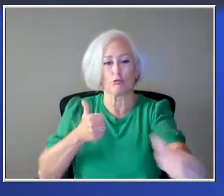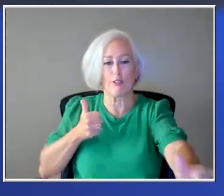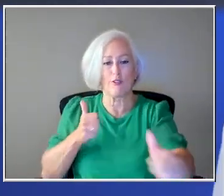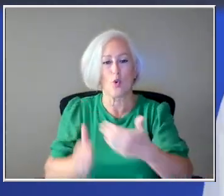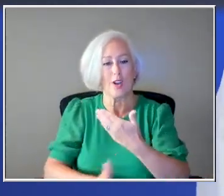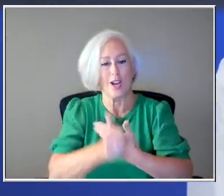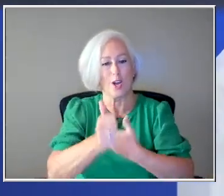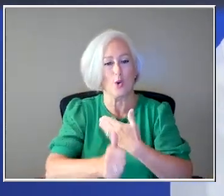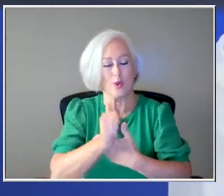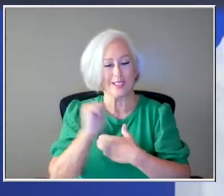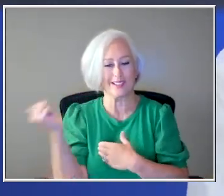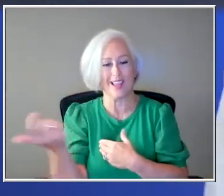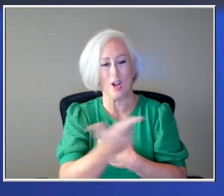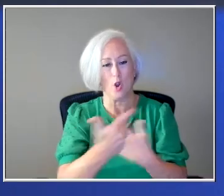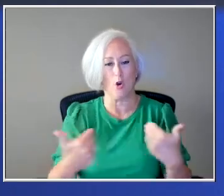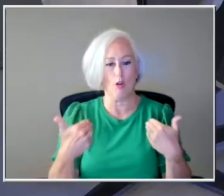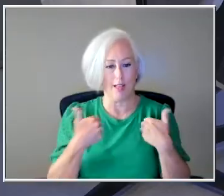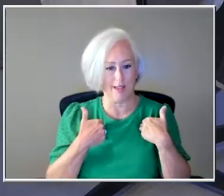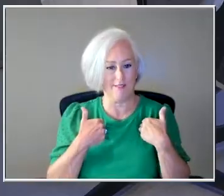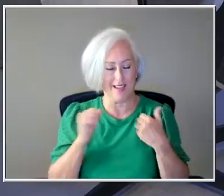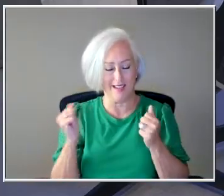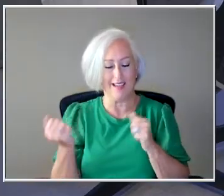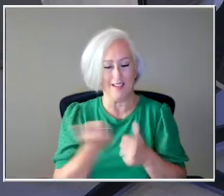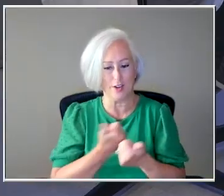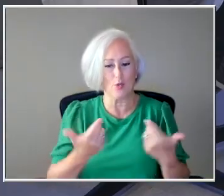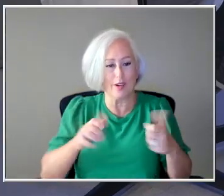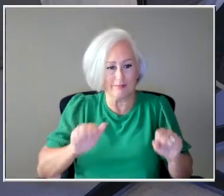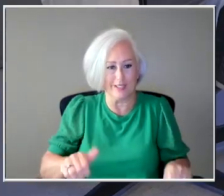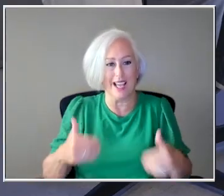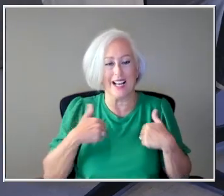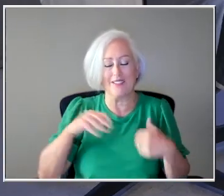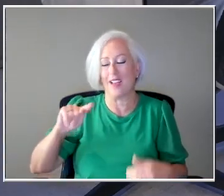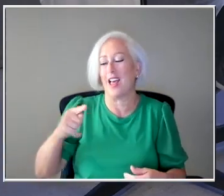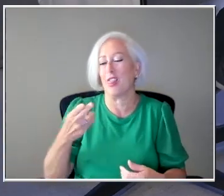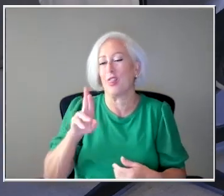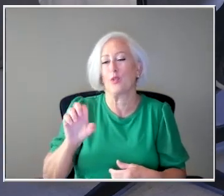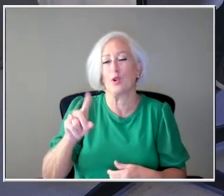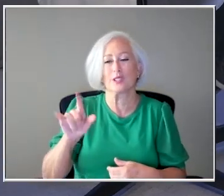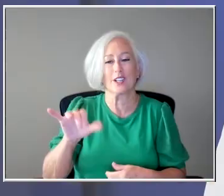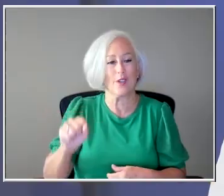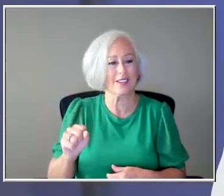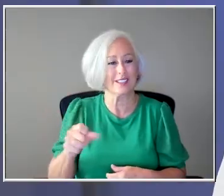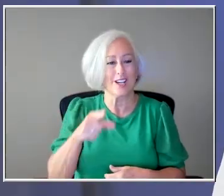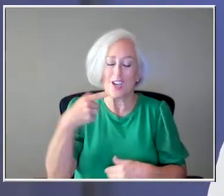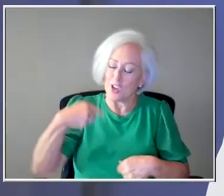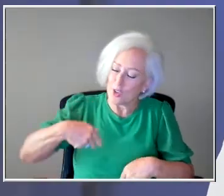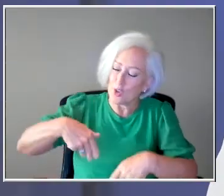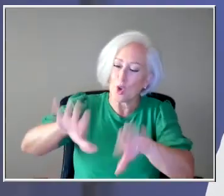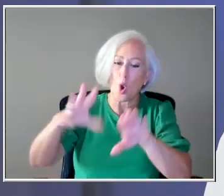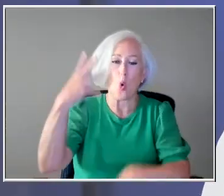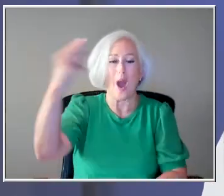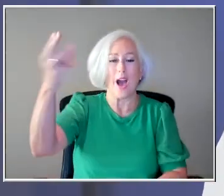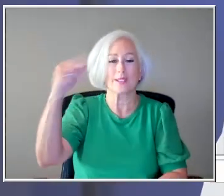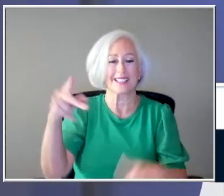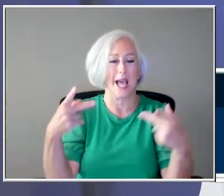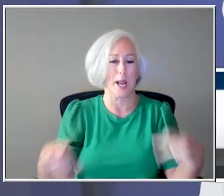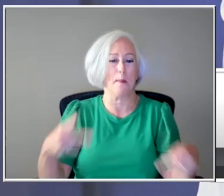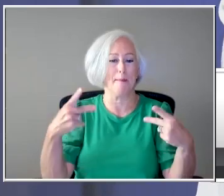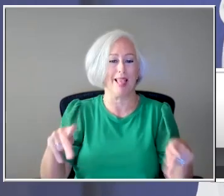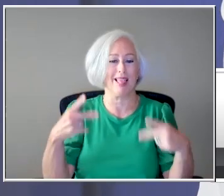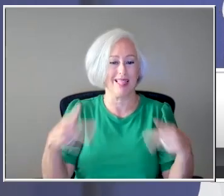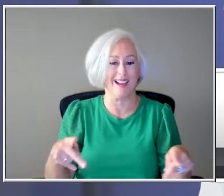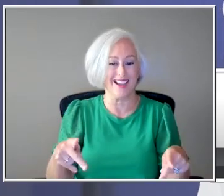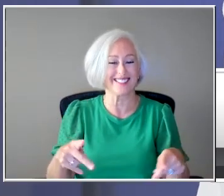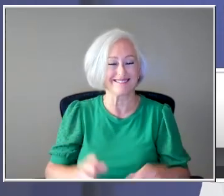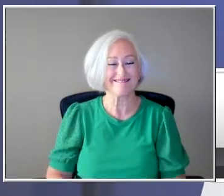around atherosclerosis. Dr. Gertz. Get outside and play, if at all possible. And that becomes a